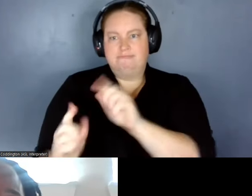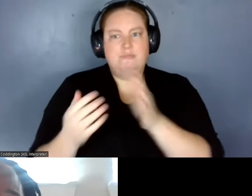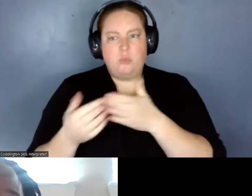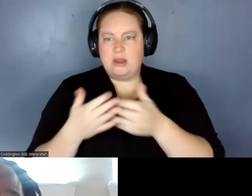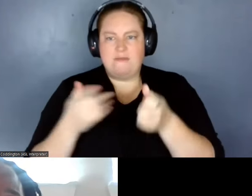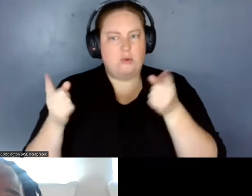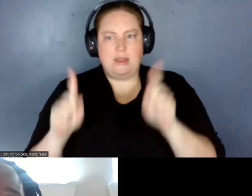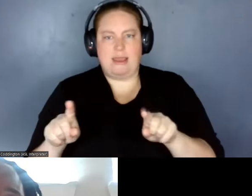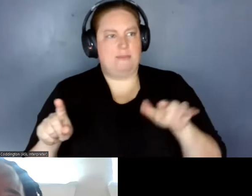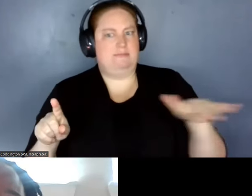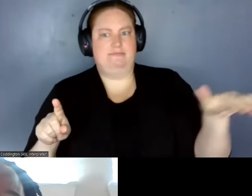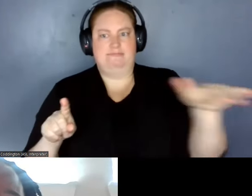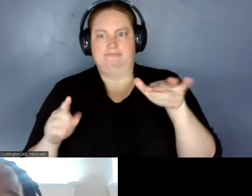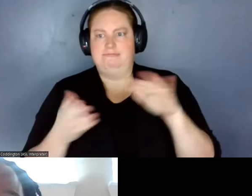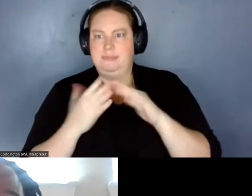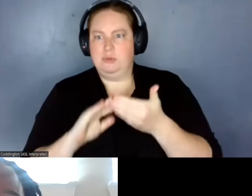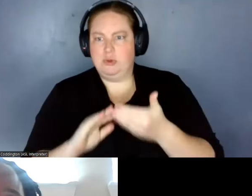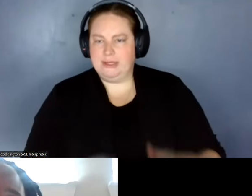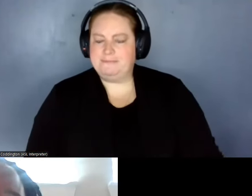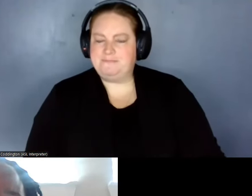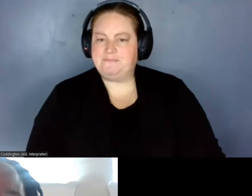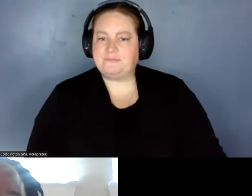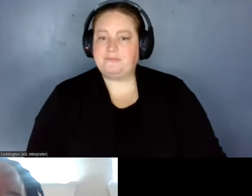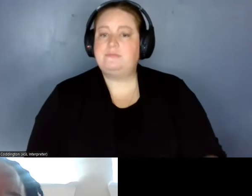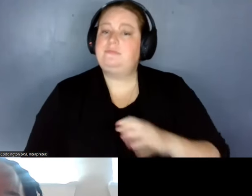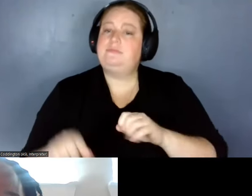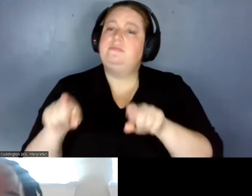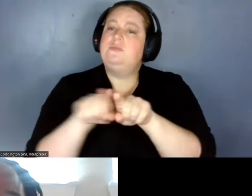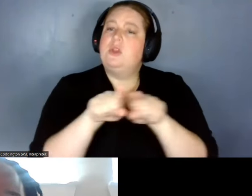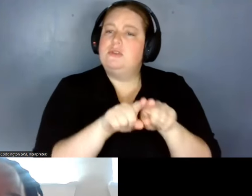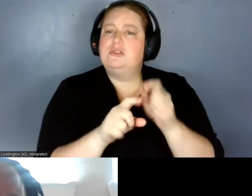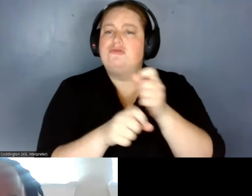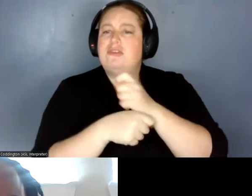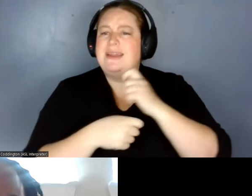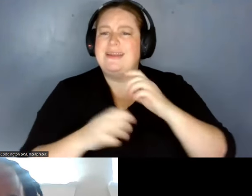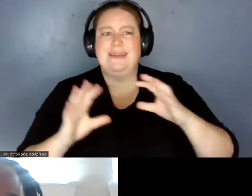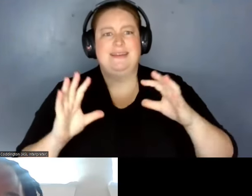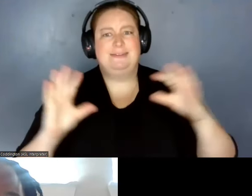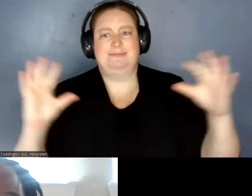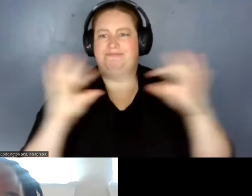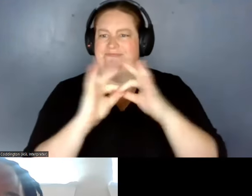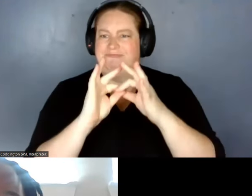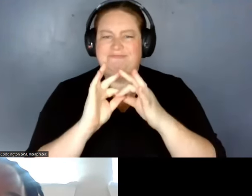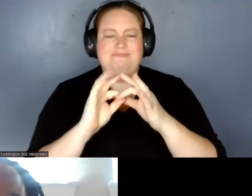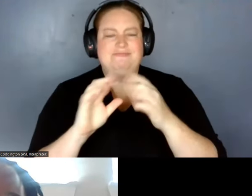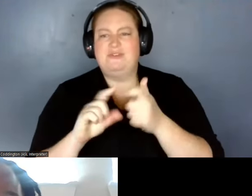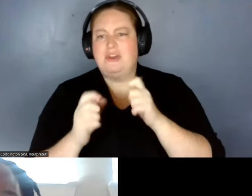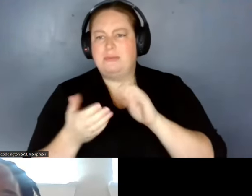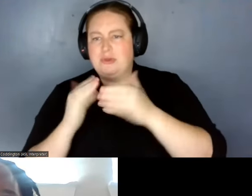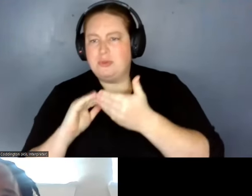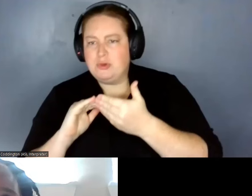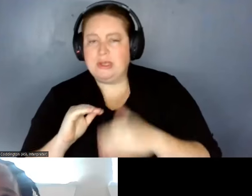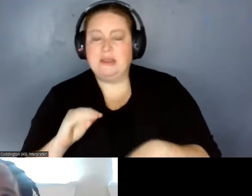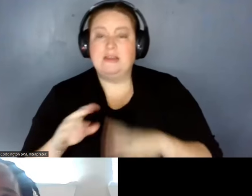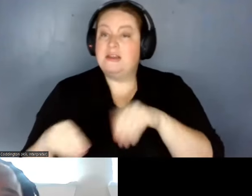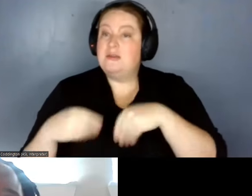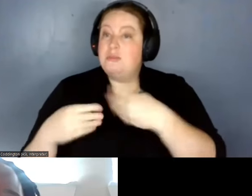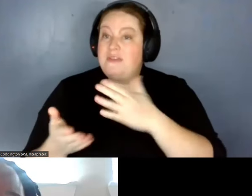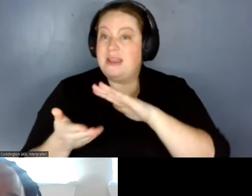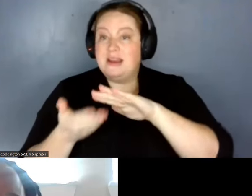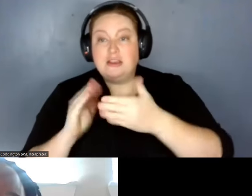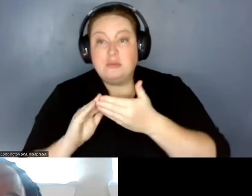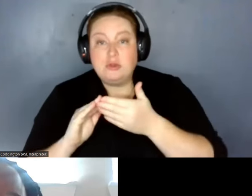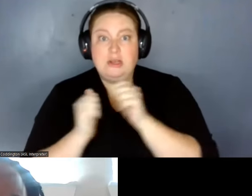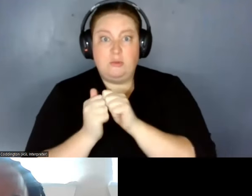in the community. And also building that bridge within the community and also equipping the community with